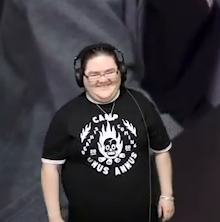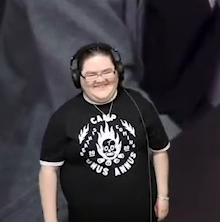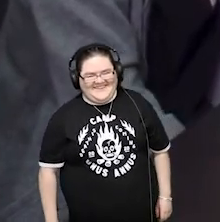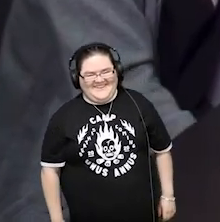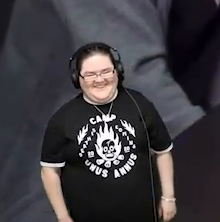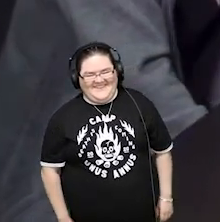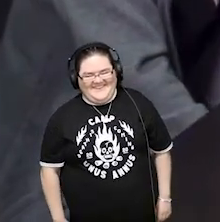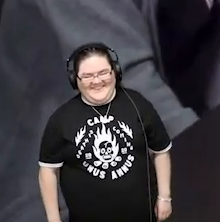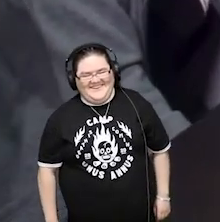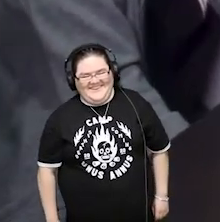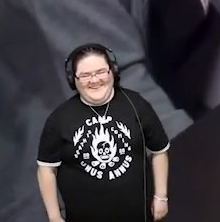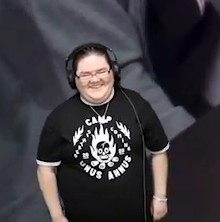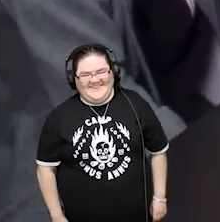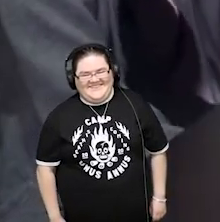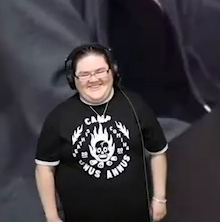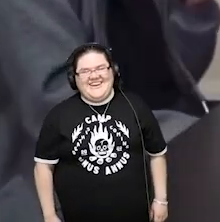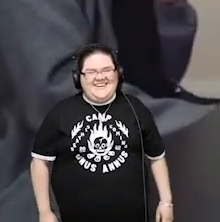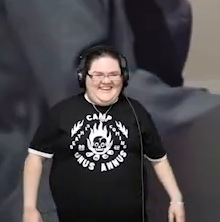Is it just me?